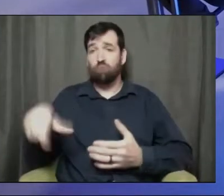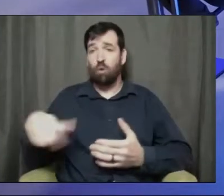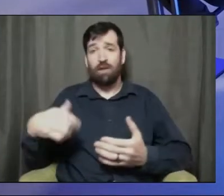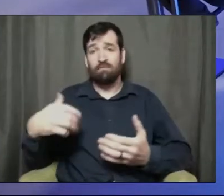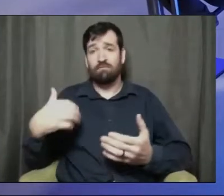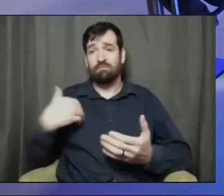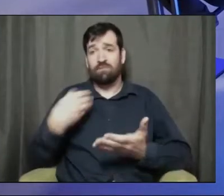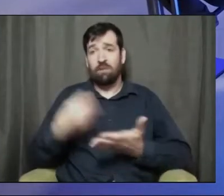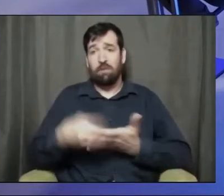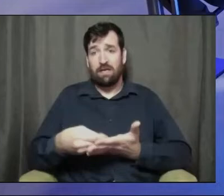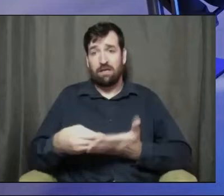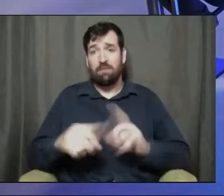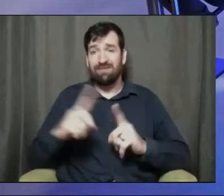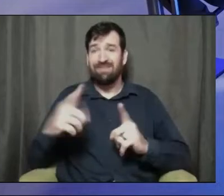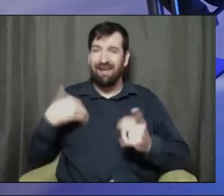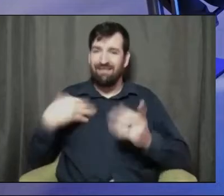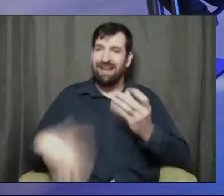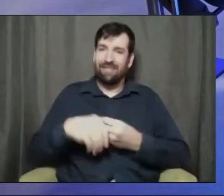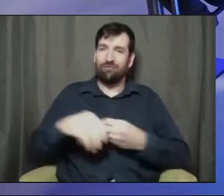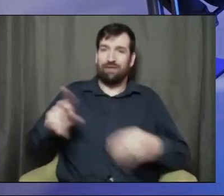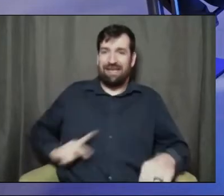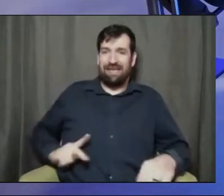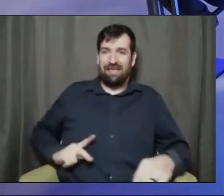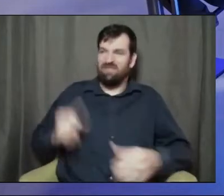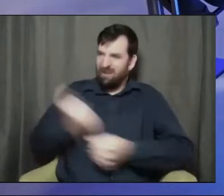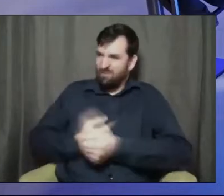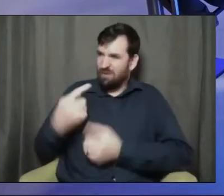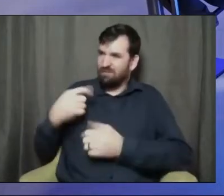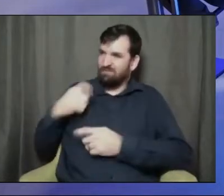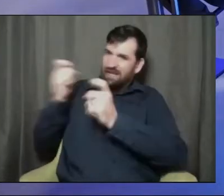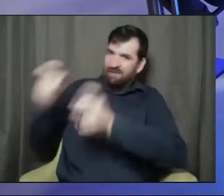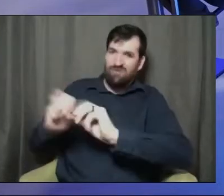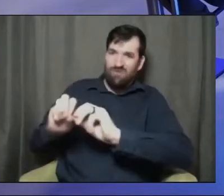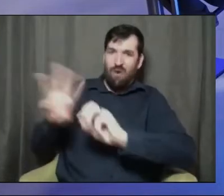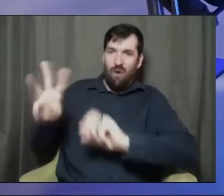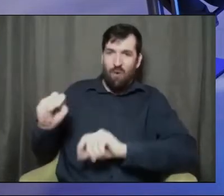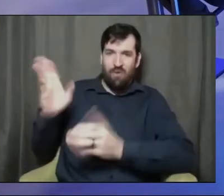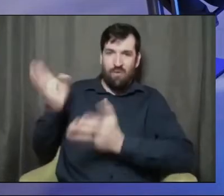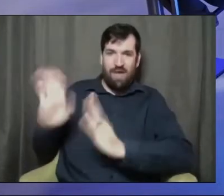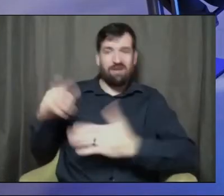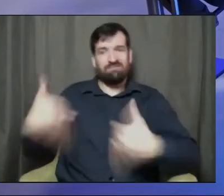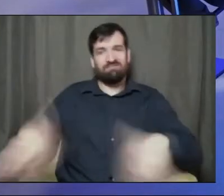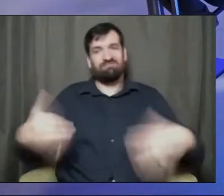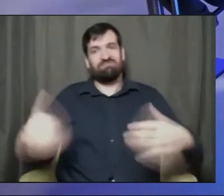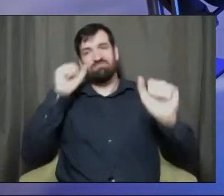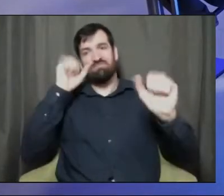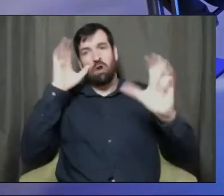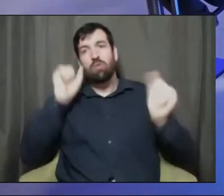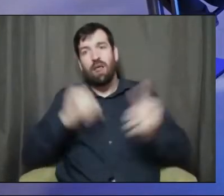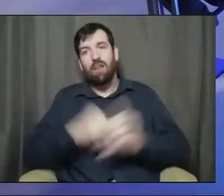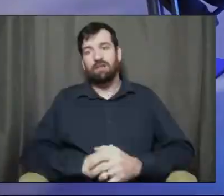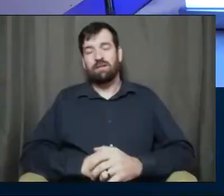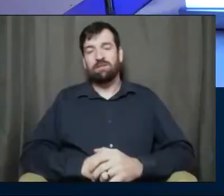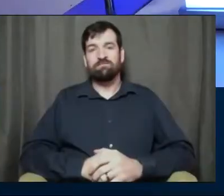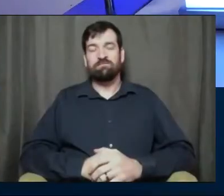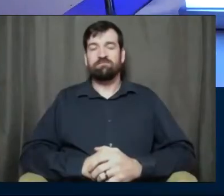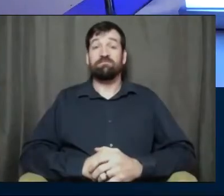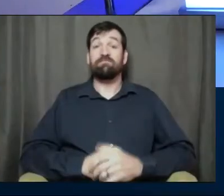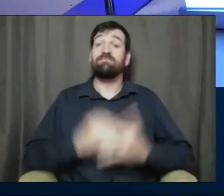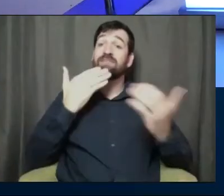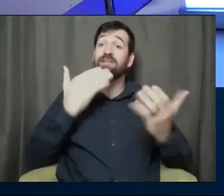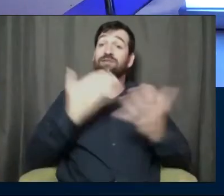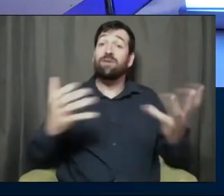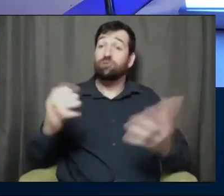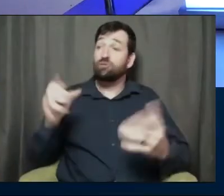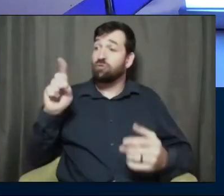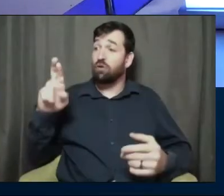kidney. And you know, everybody gives in their own way, and it's really remarkable. So we're happy to highlight those folks today, and we appreciate you so much. Dr. Hawkinson, anything else